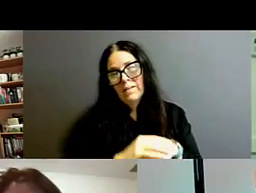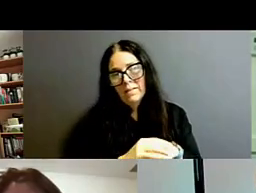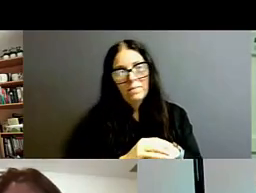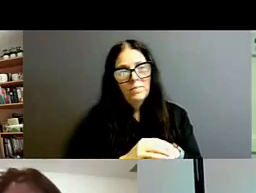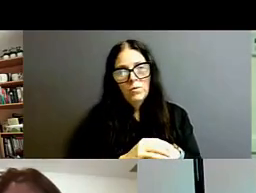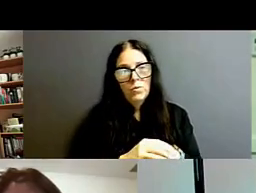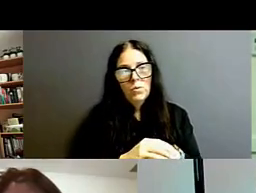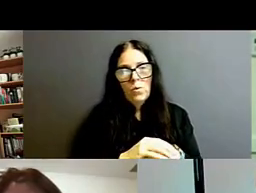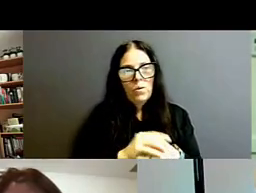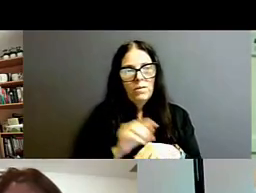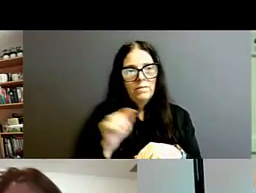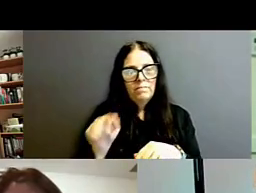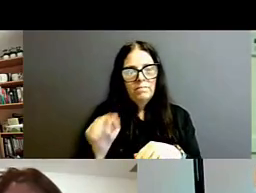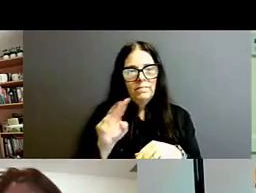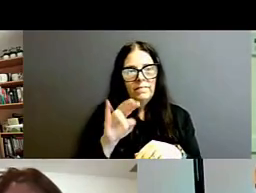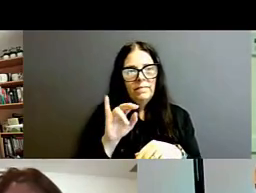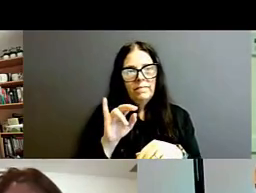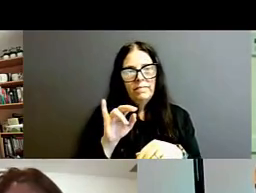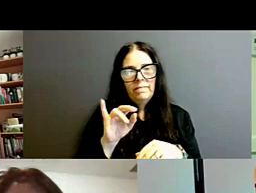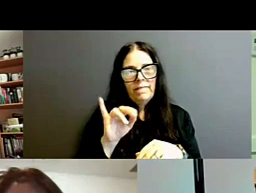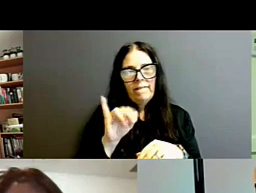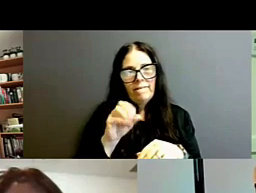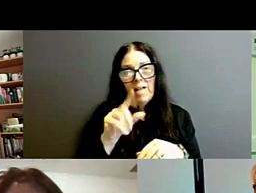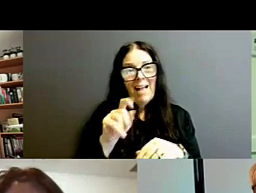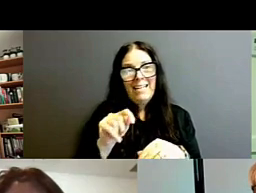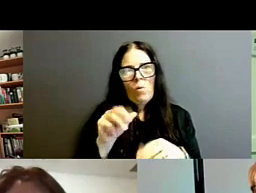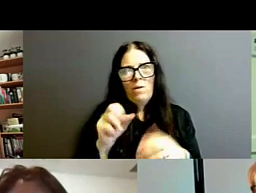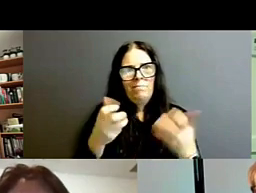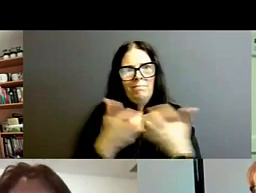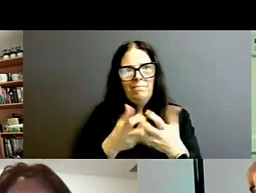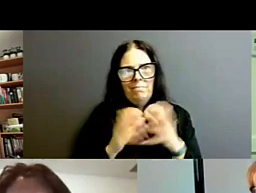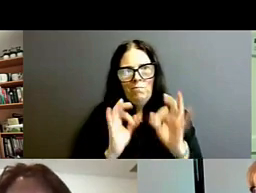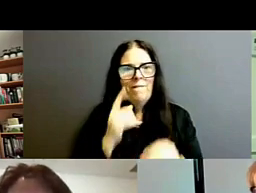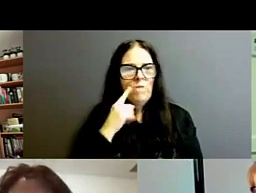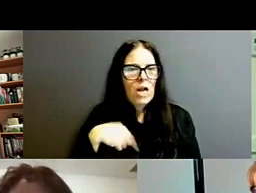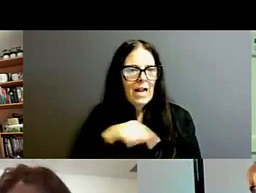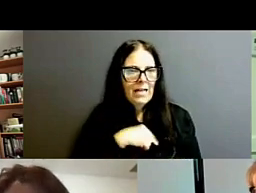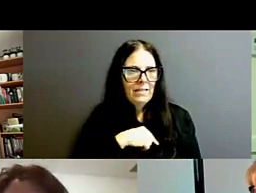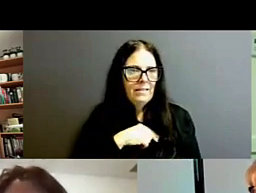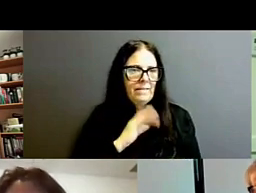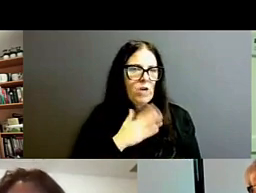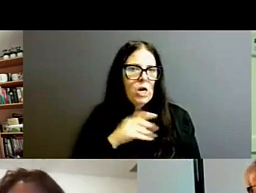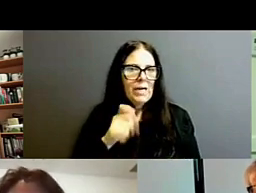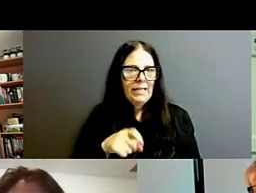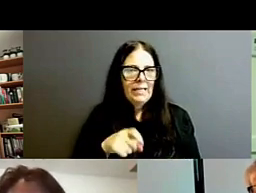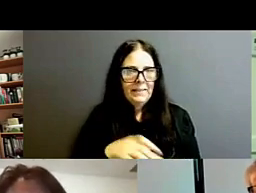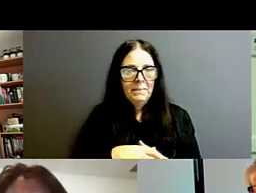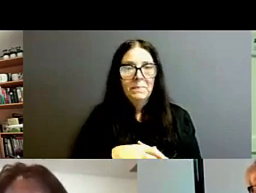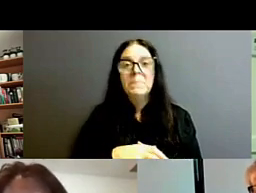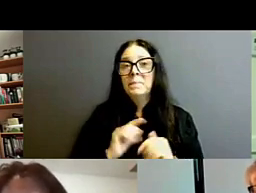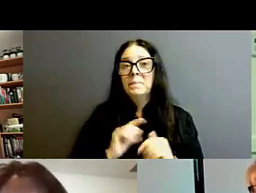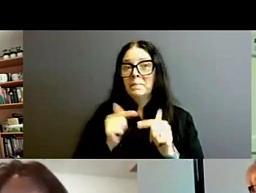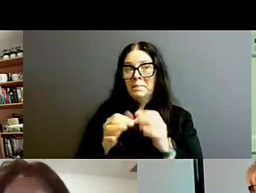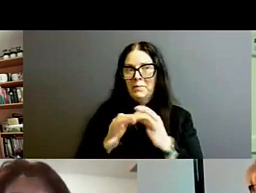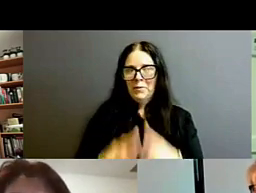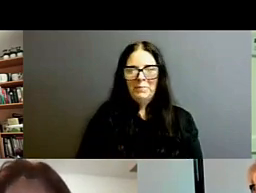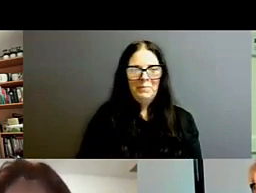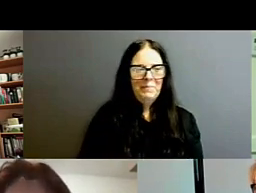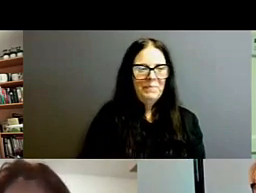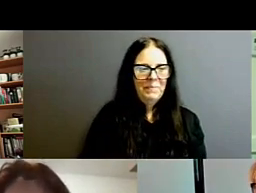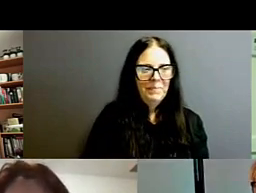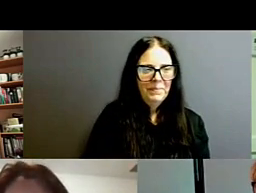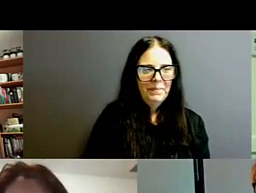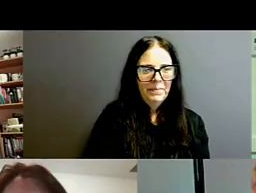perfect for our needs, and we learned a lot from him. So just to add to that, I mean, Susan's